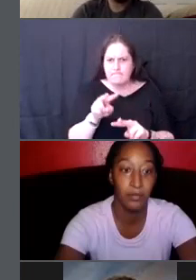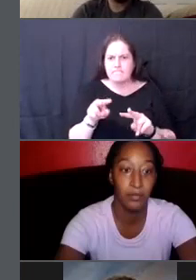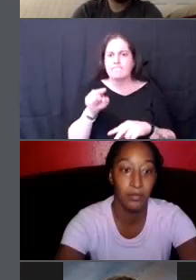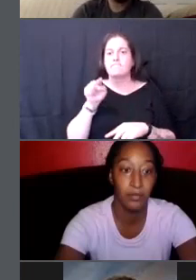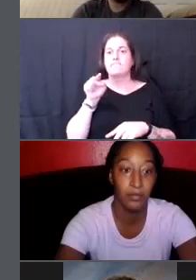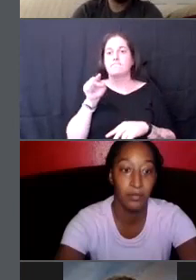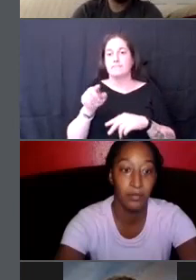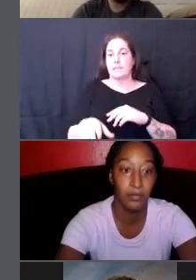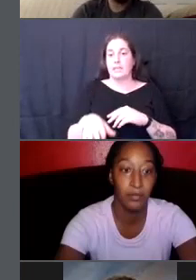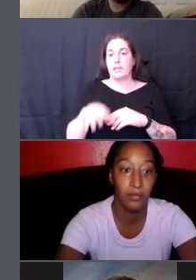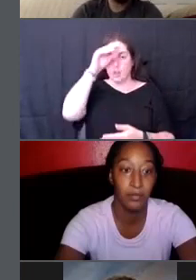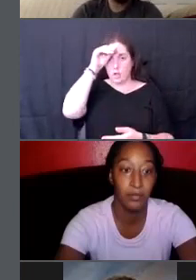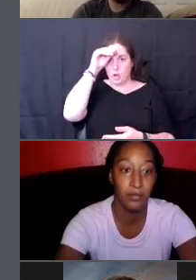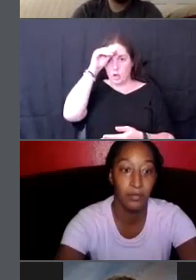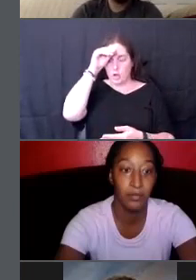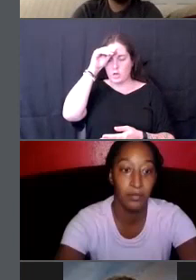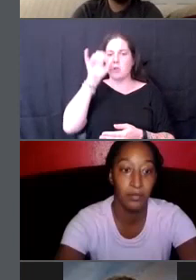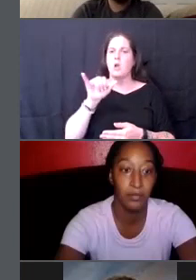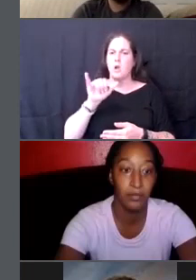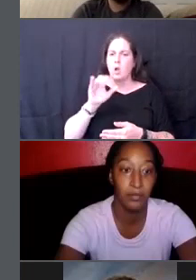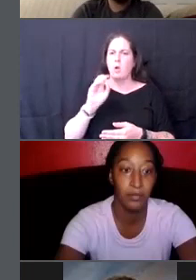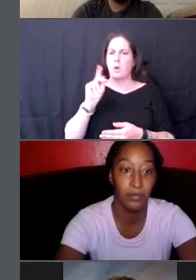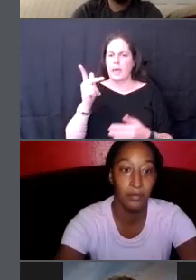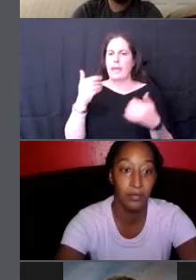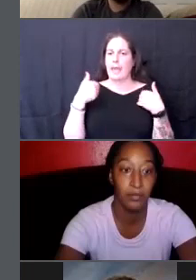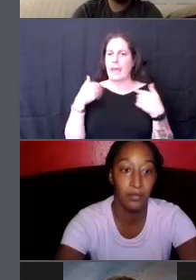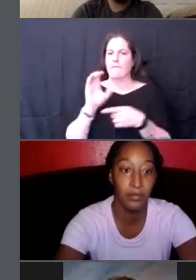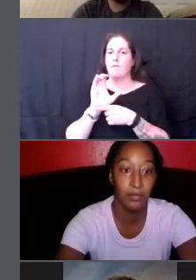this force that he called gravity